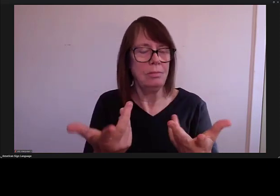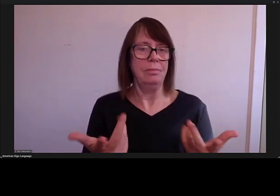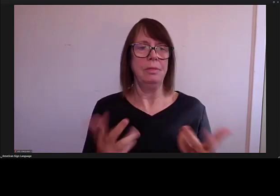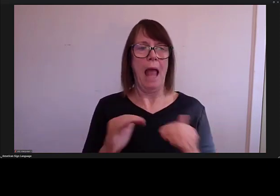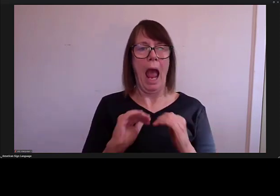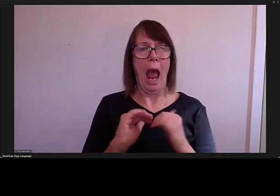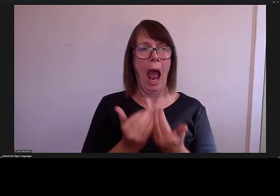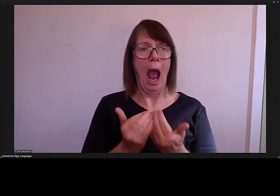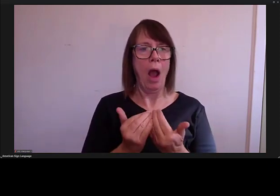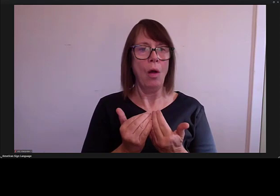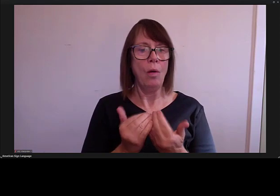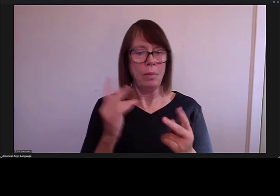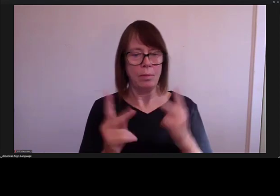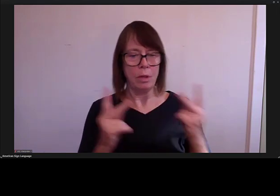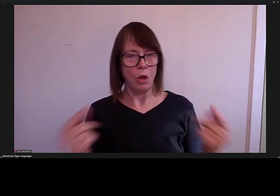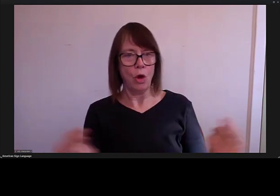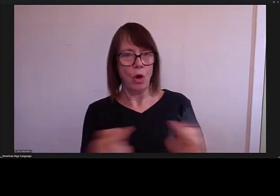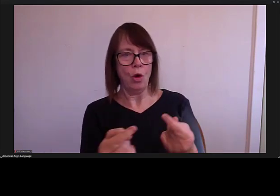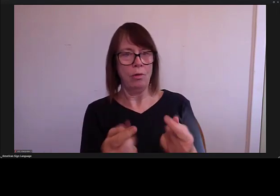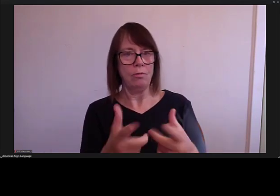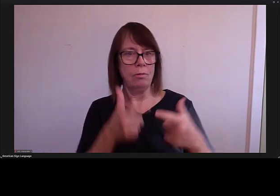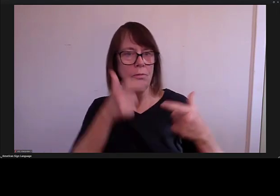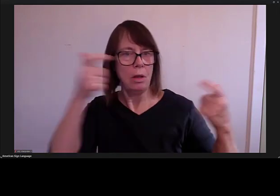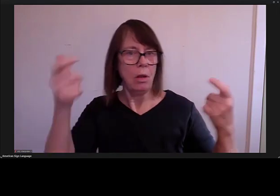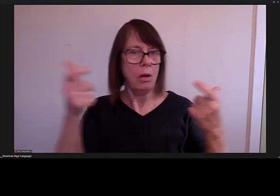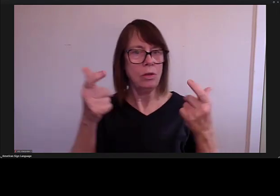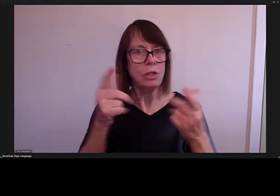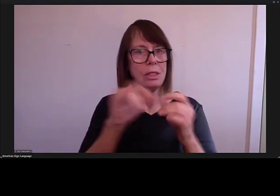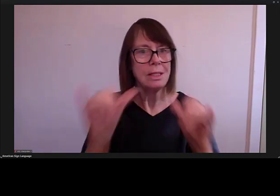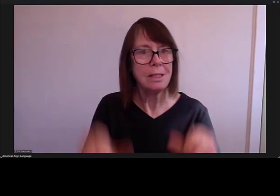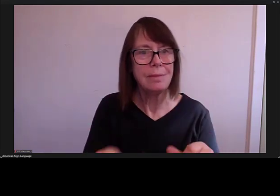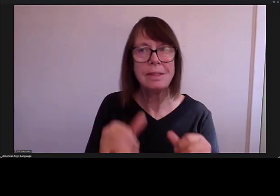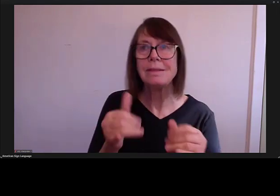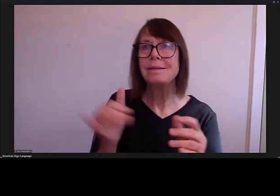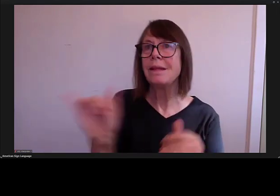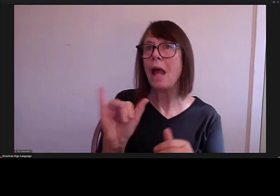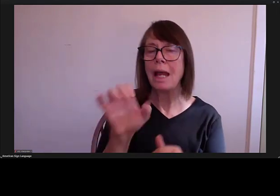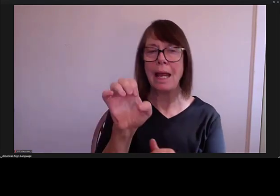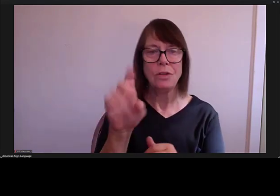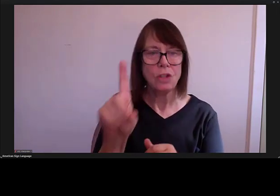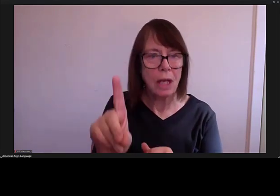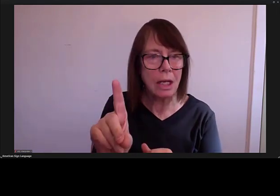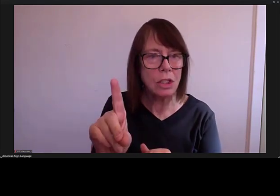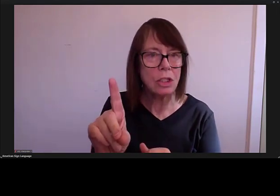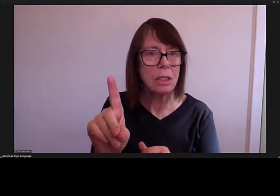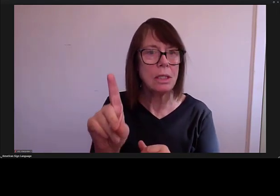larger systems that many of us rely on, such as the educational system,